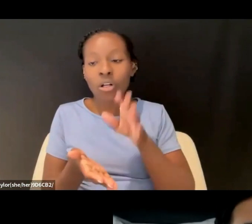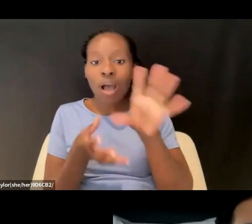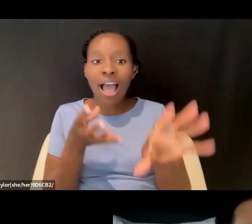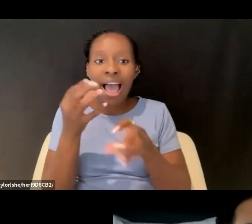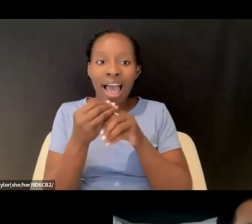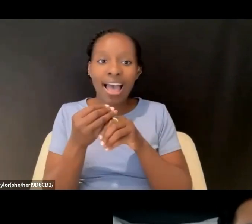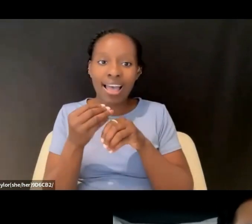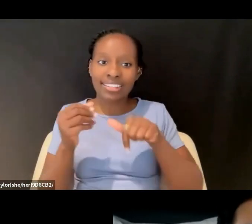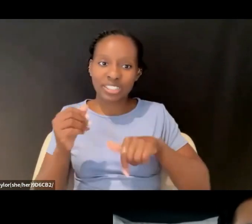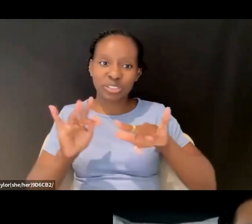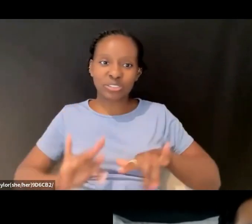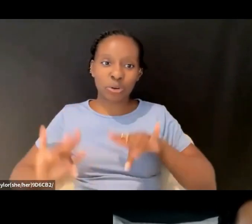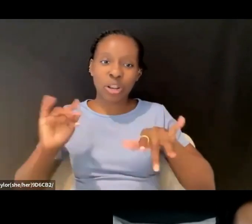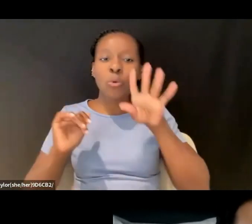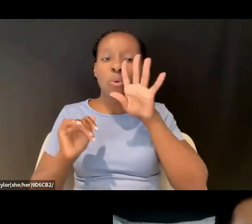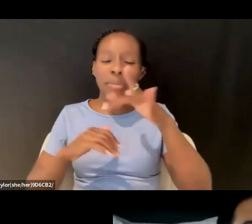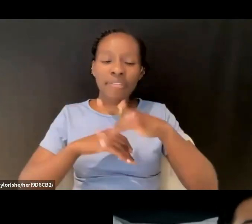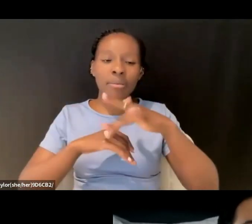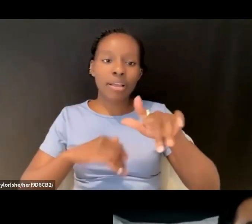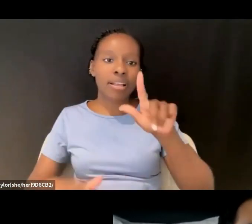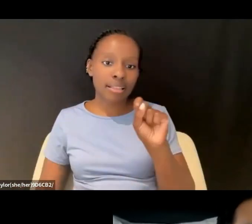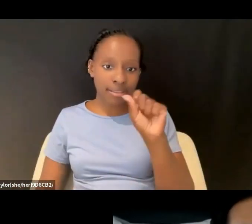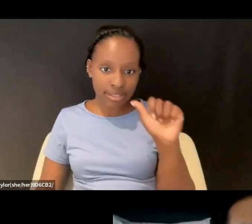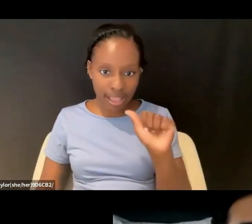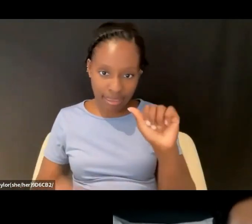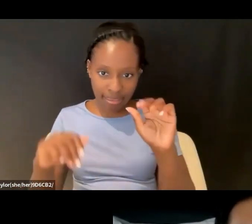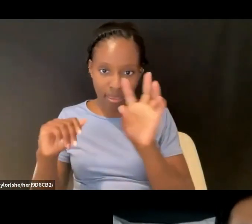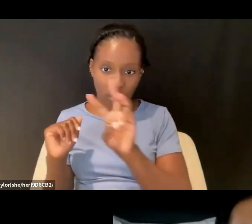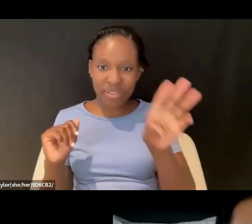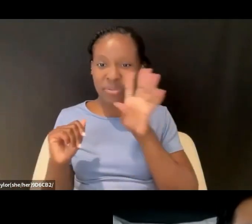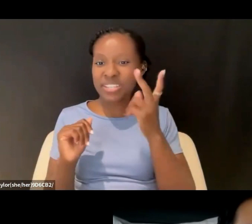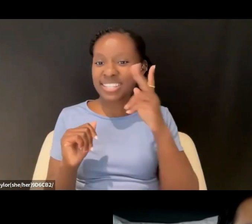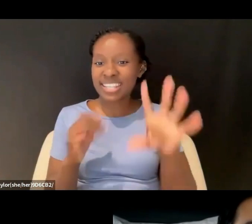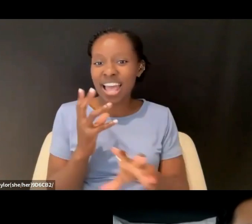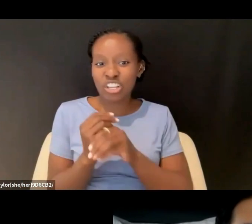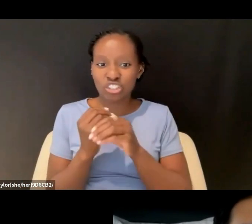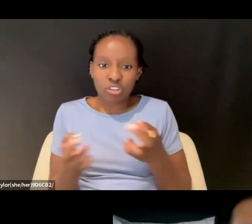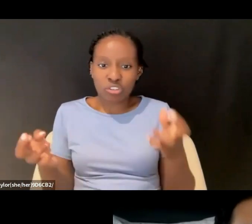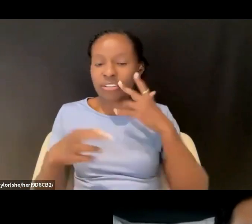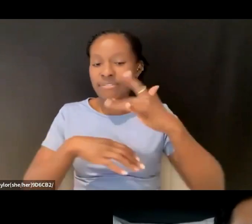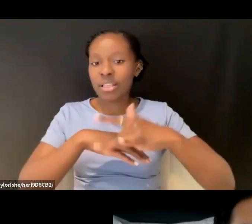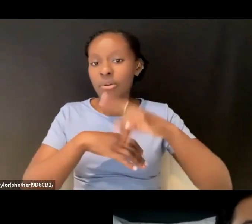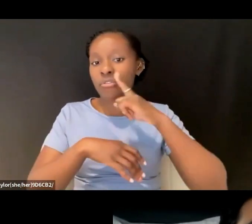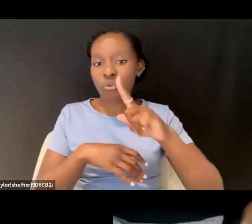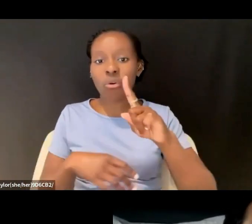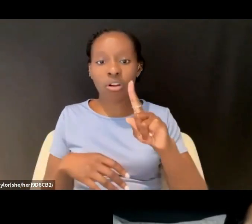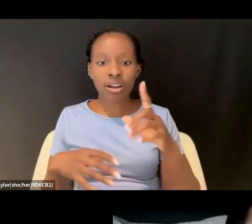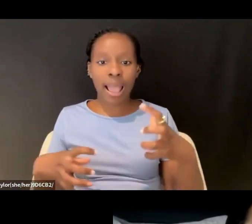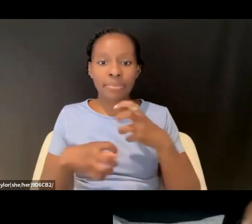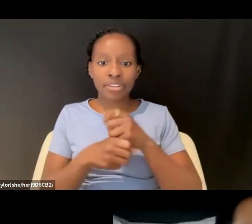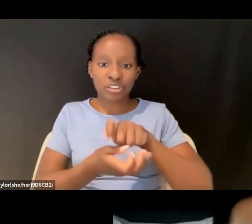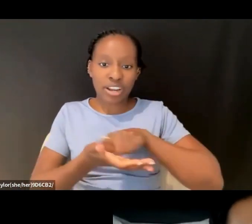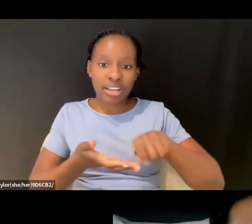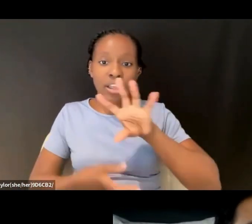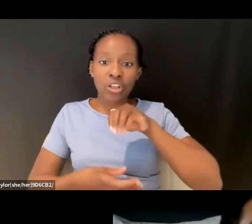will be made available on the LSA website, and you'll be able to see the extra resources that are available for abstract writing, including the